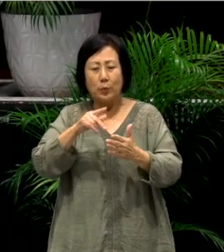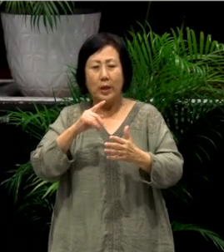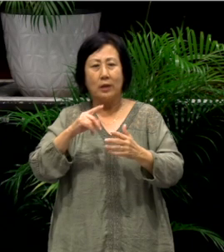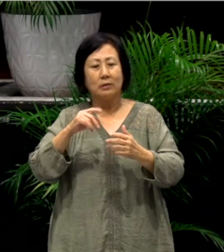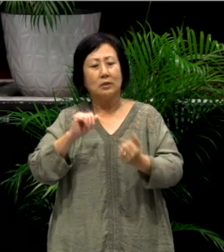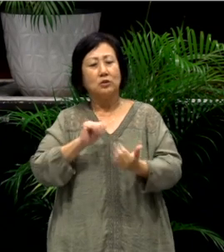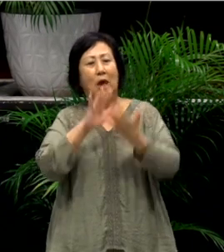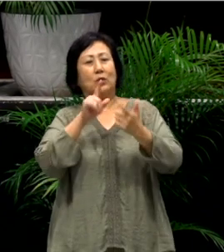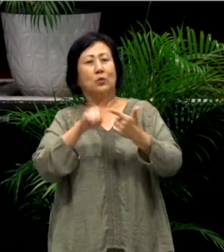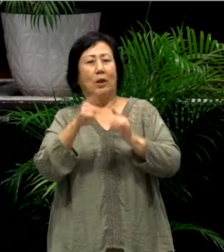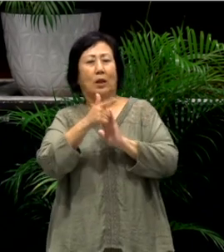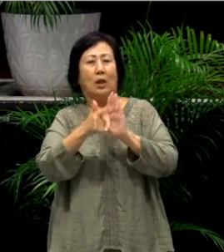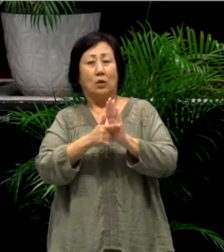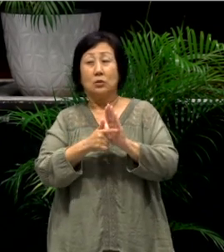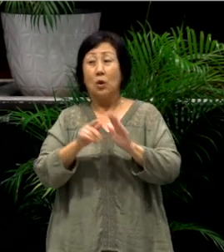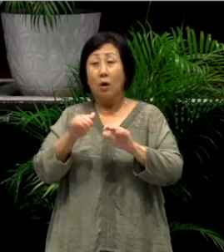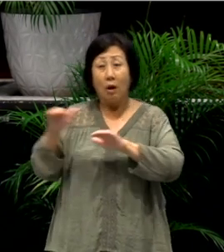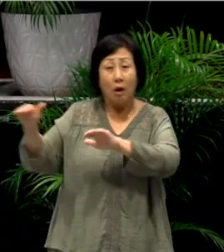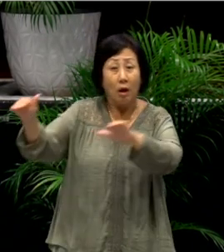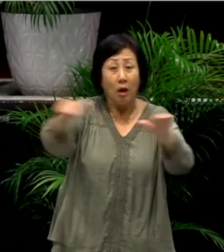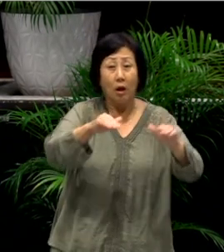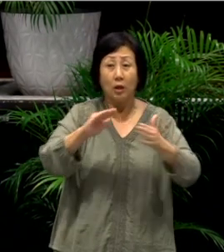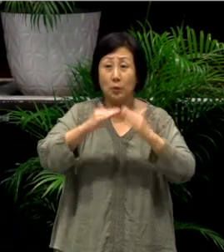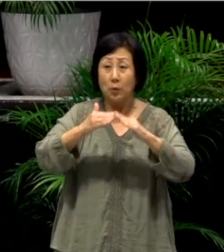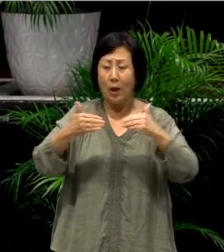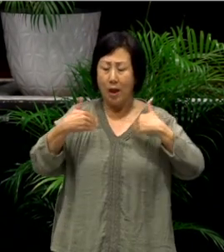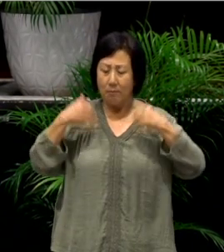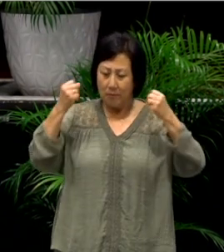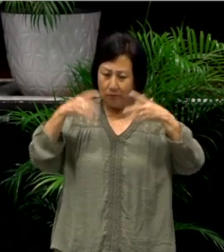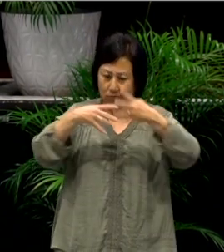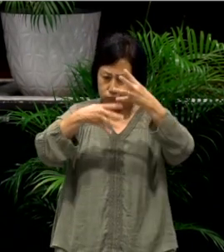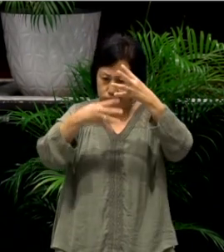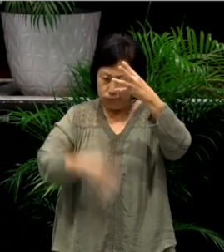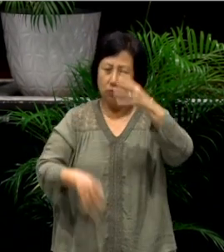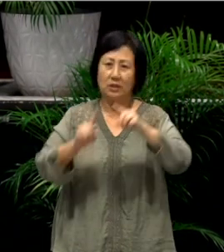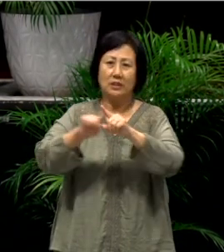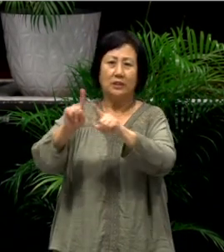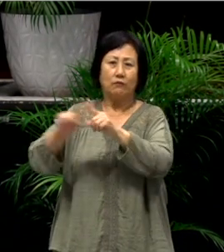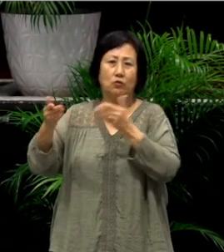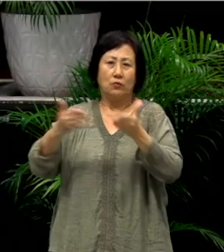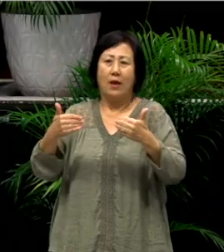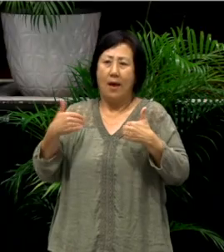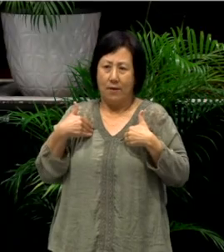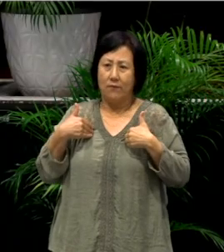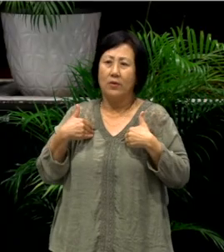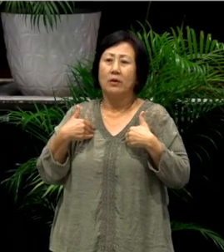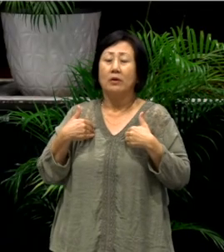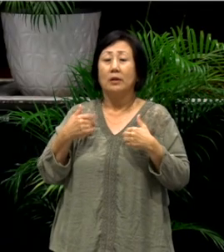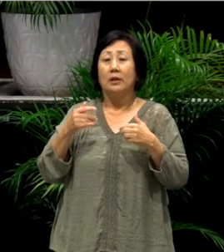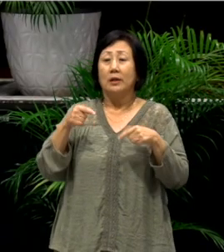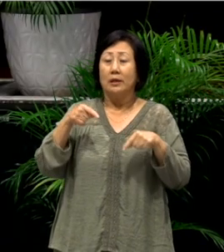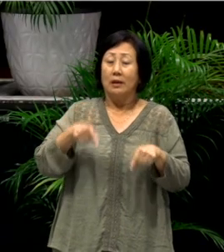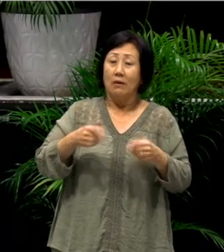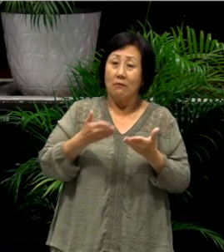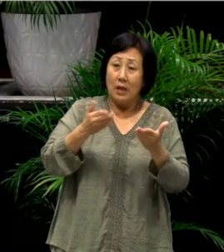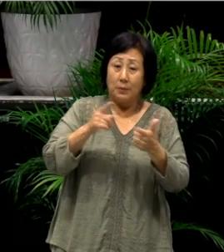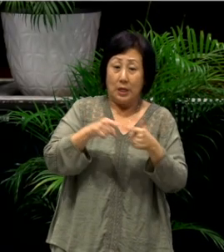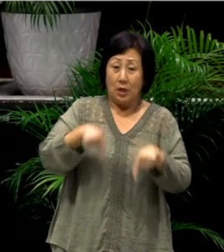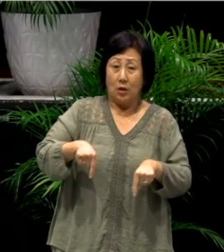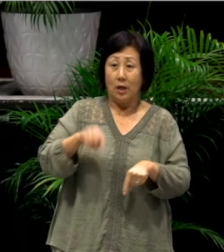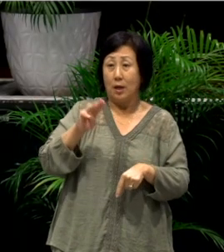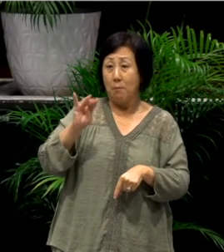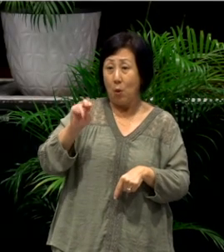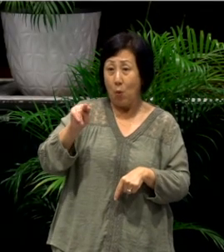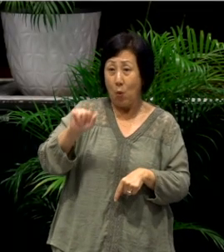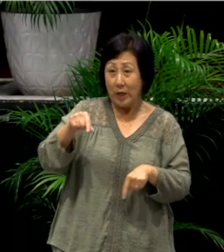wanted to reinforce for our community that there are many different services that are available both at